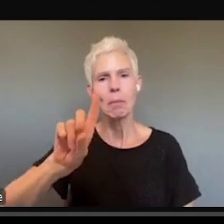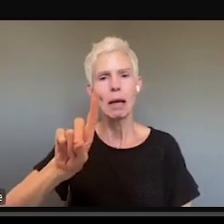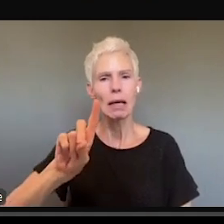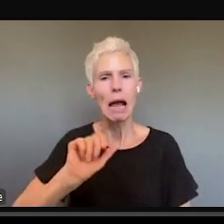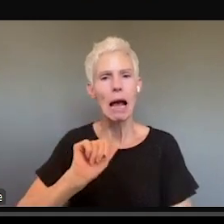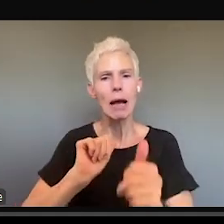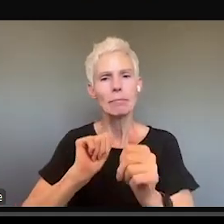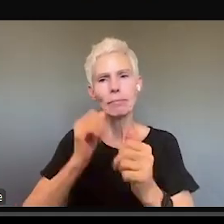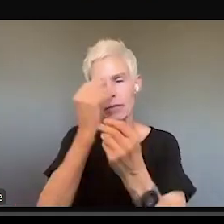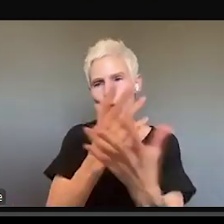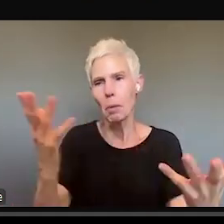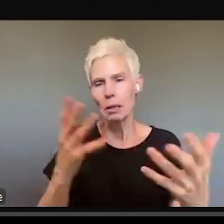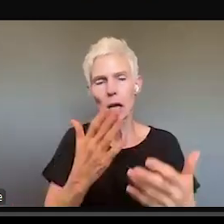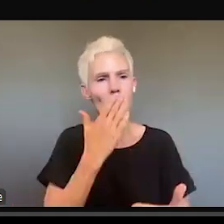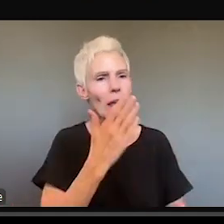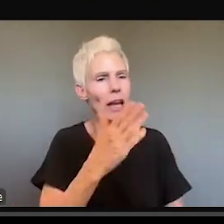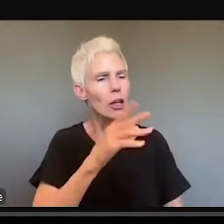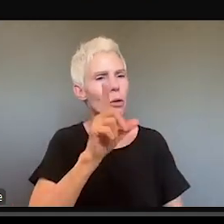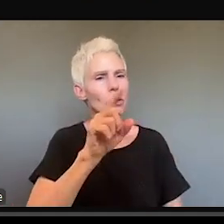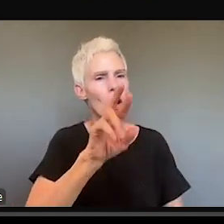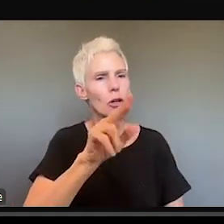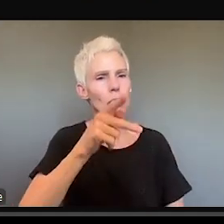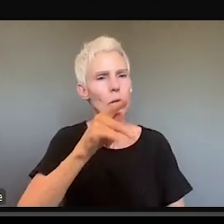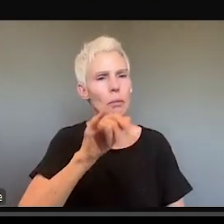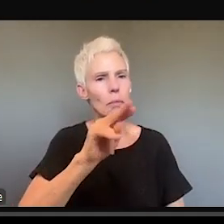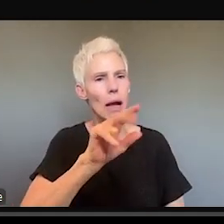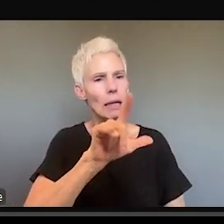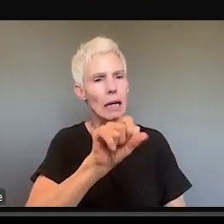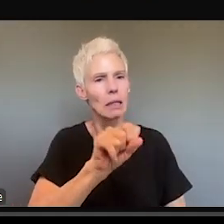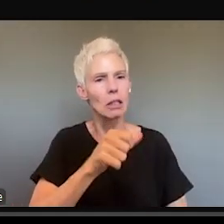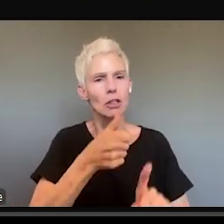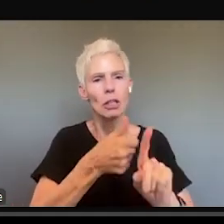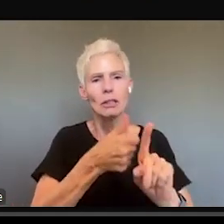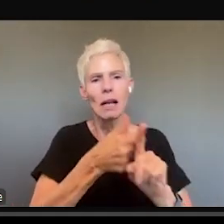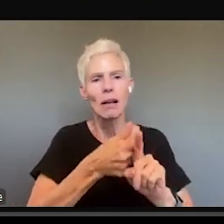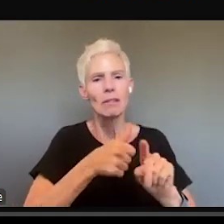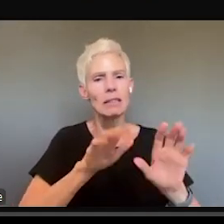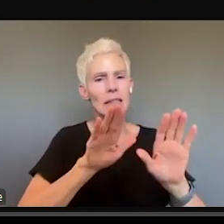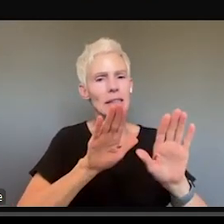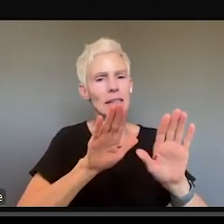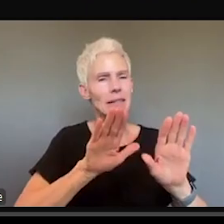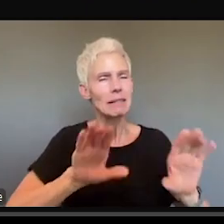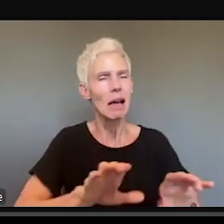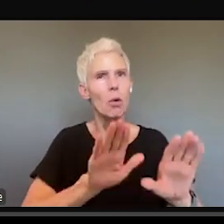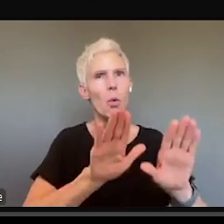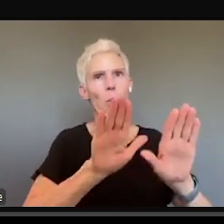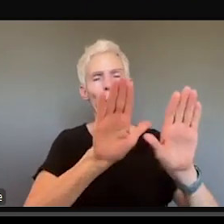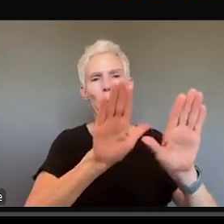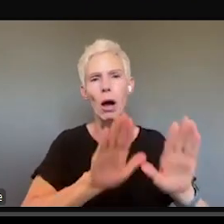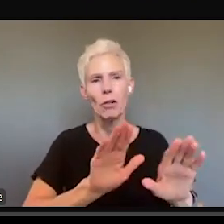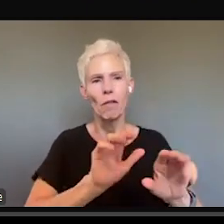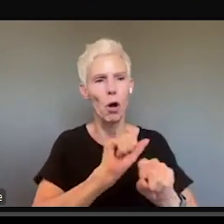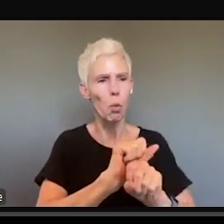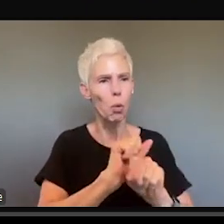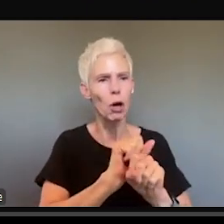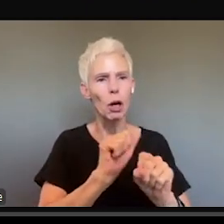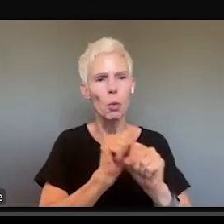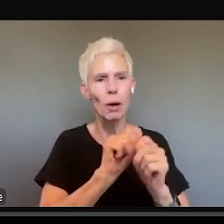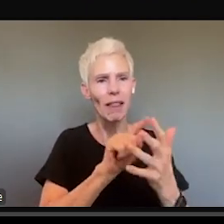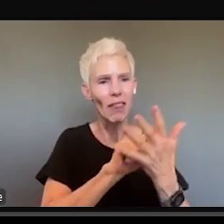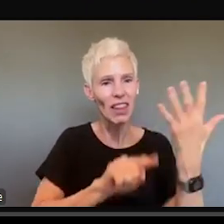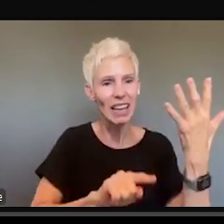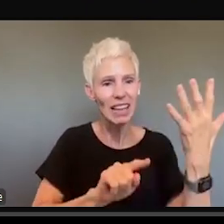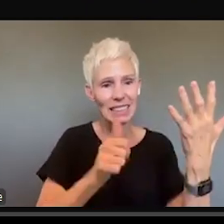Wonderful. Thank you, Dr. Peinels. And Dr. Peinels has done incredible work on these papers as well as